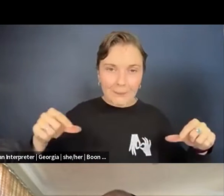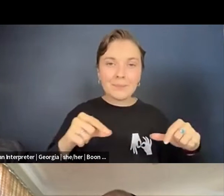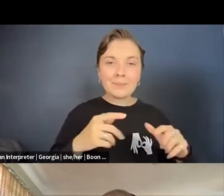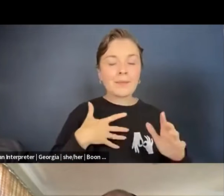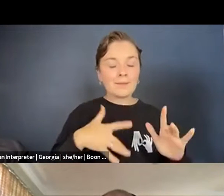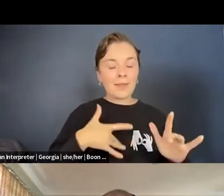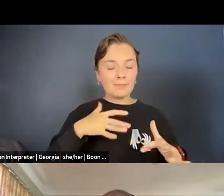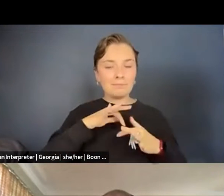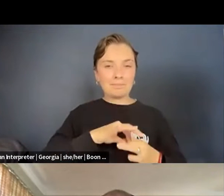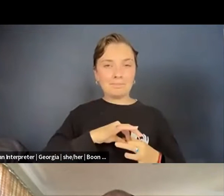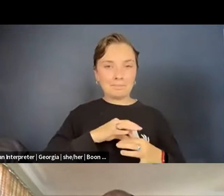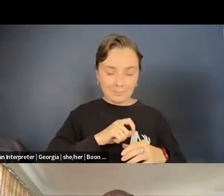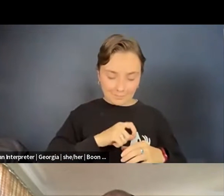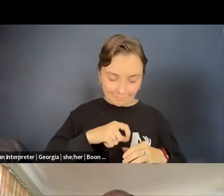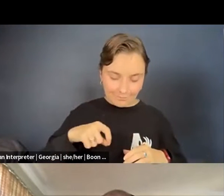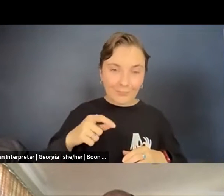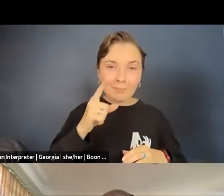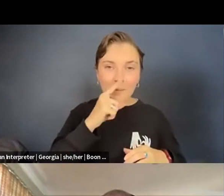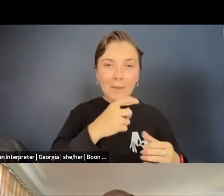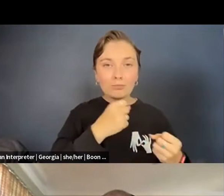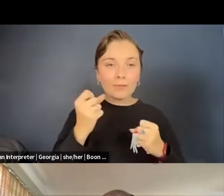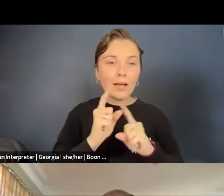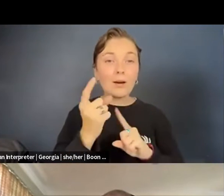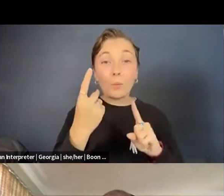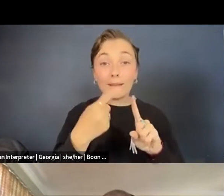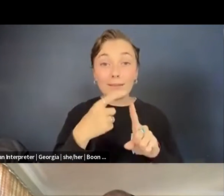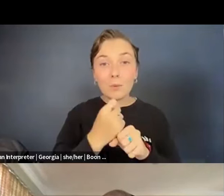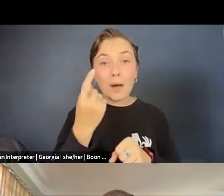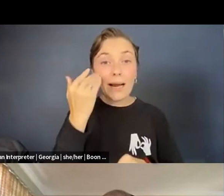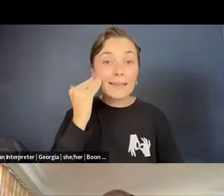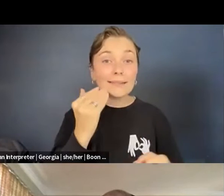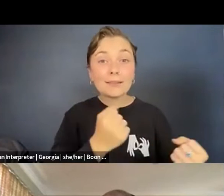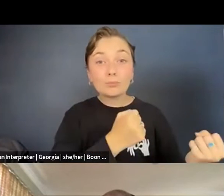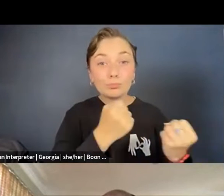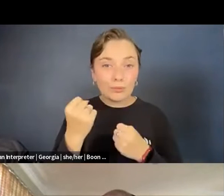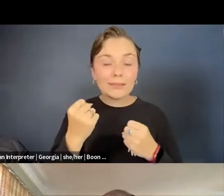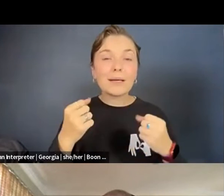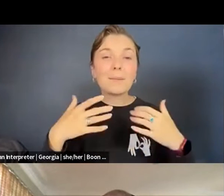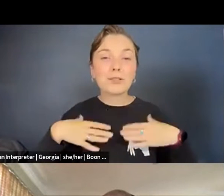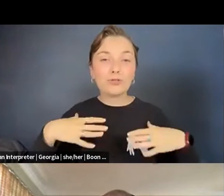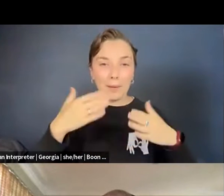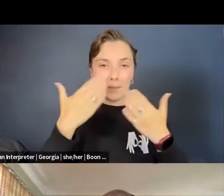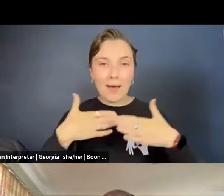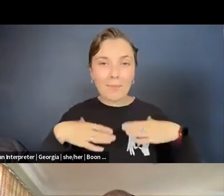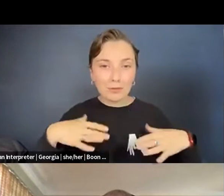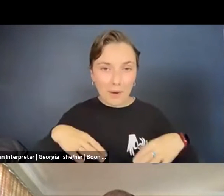meaningful to them. So people brought along, for example, one lady brought along the pajamas that she